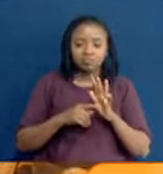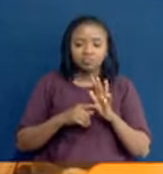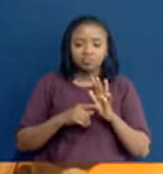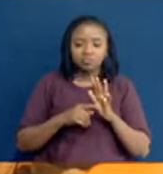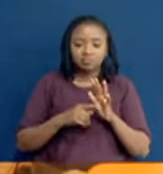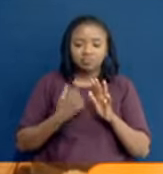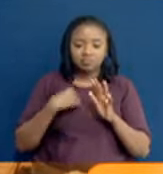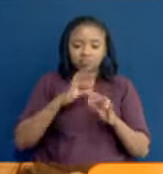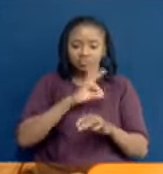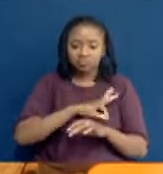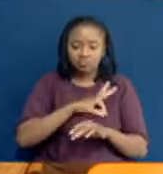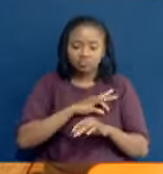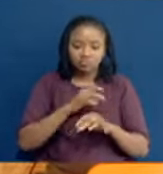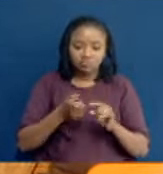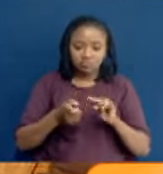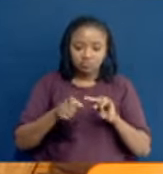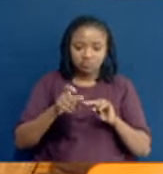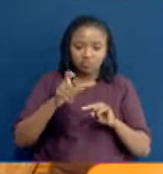our incomes,